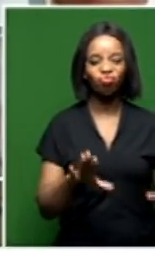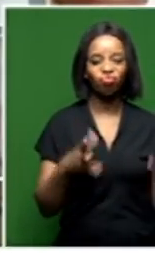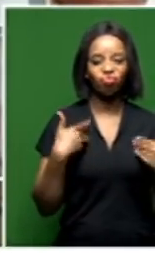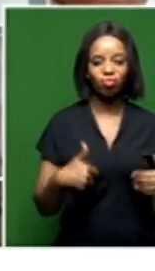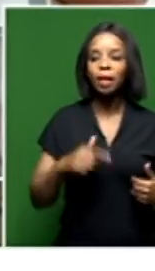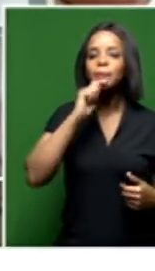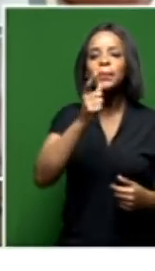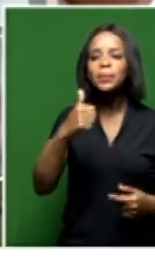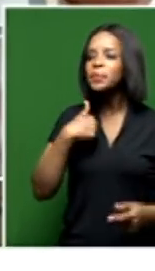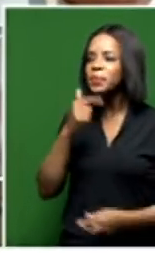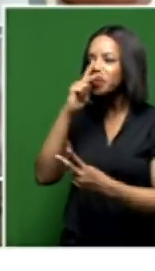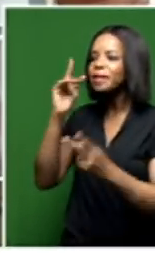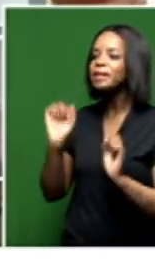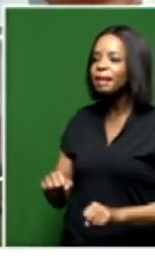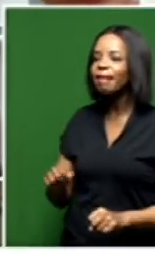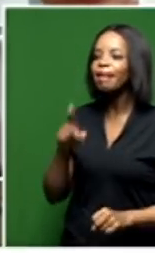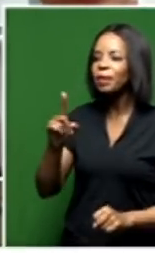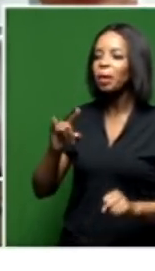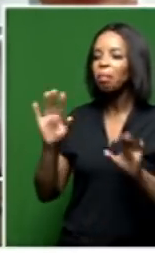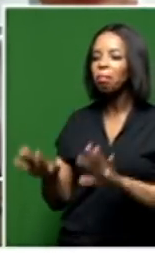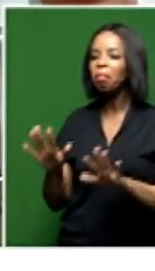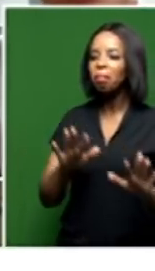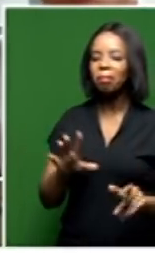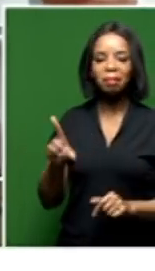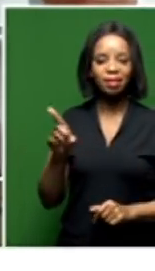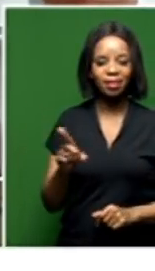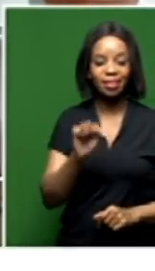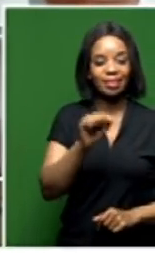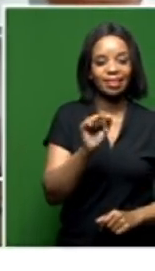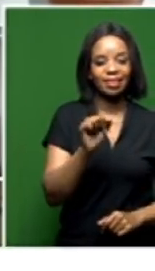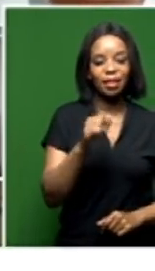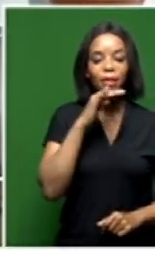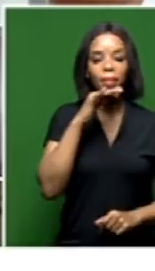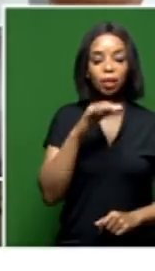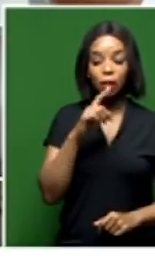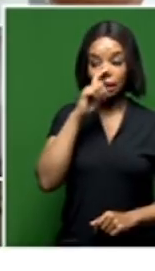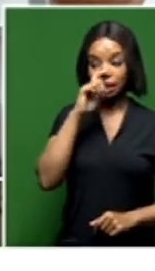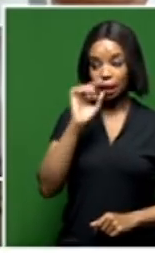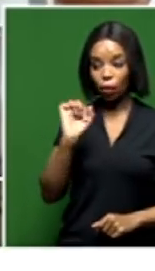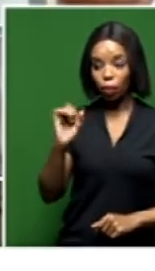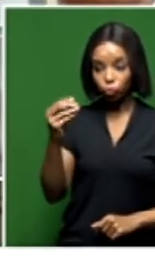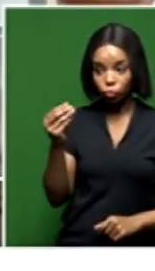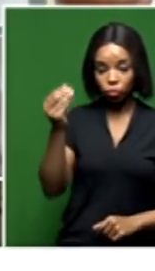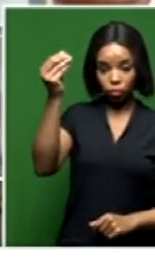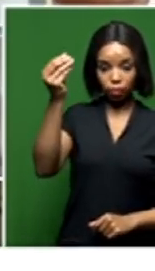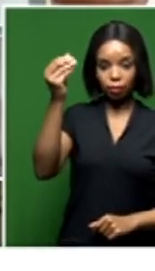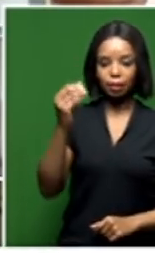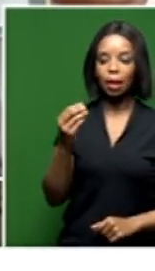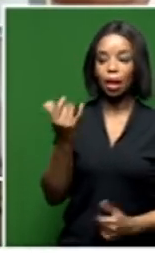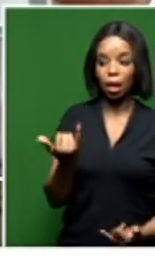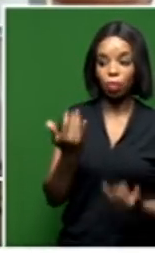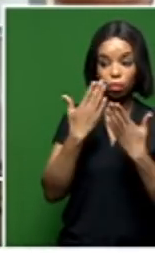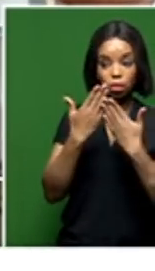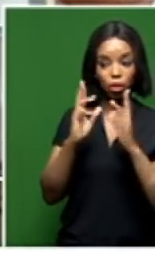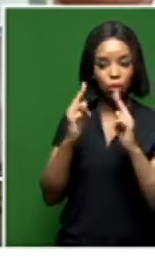you. Let him do this. So wait, there's another sister involved in all of this. So your older sister, she's obviously in university. Is